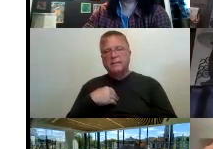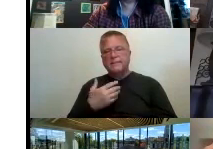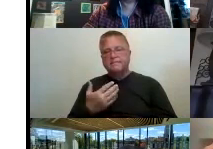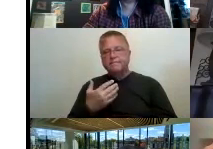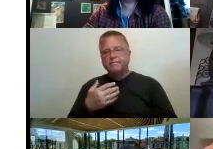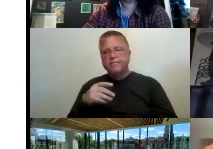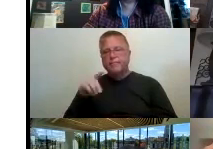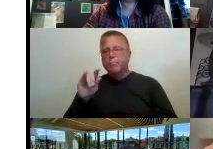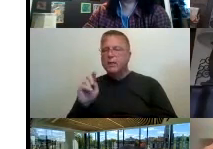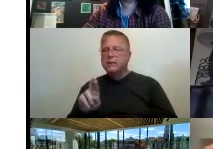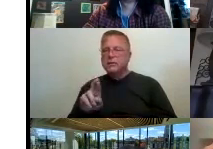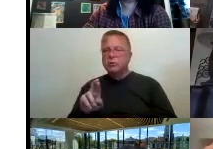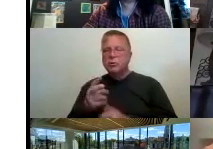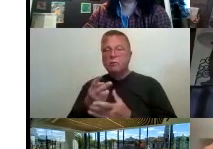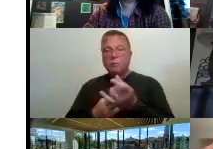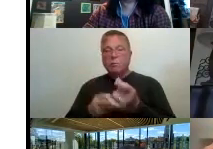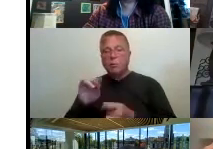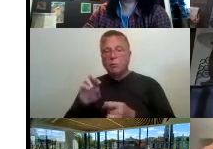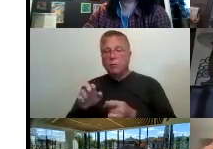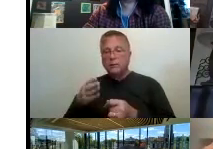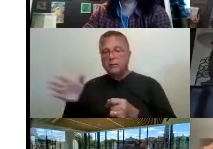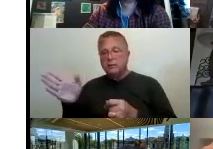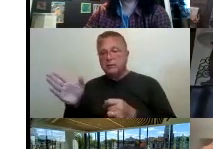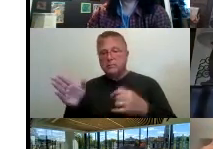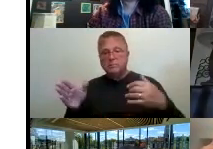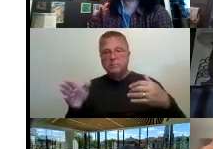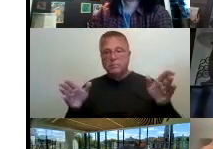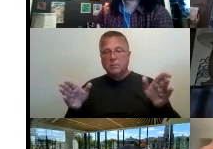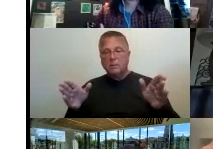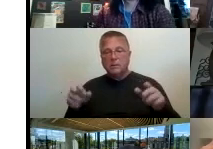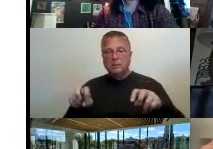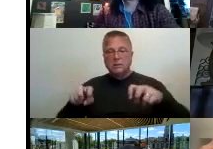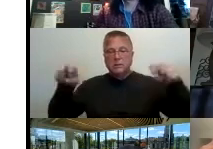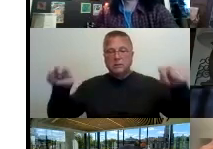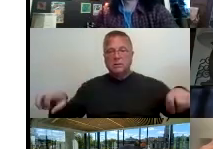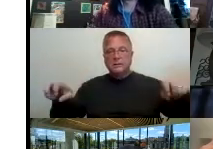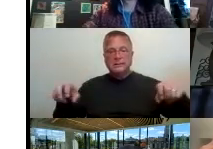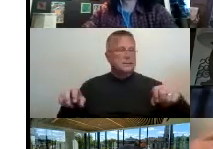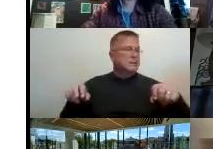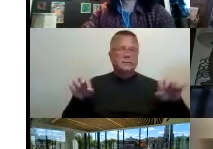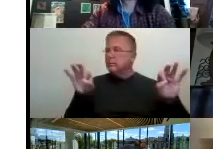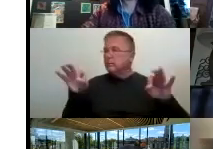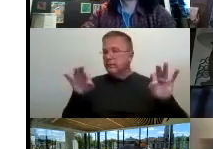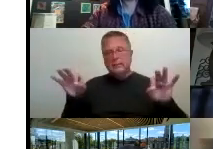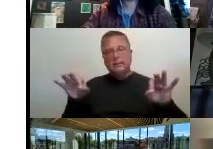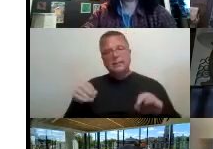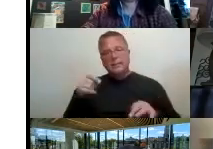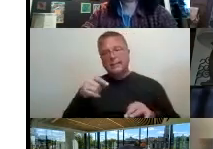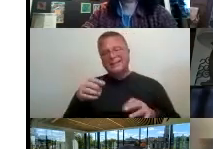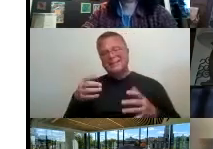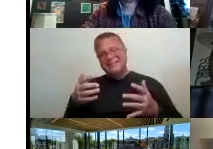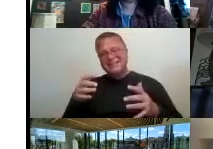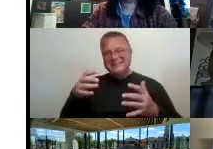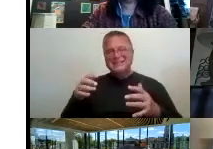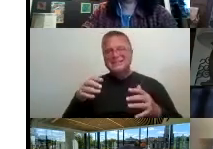passenger loading and unloading on both directions does have vehicular conflicts, whether they're bikes and or cars. So I feel that